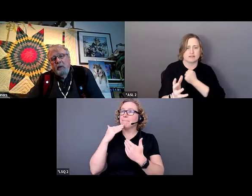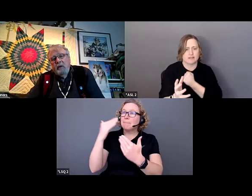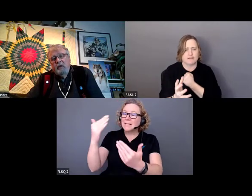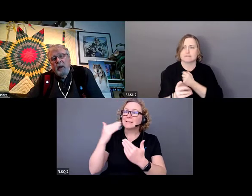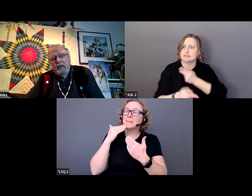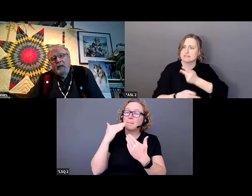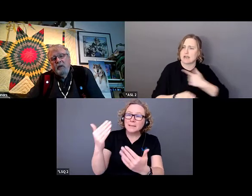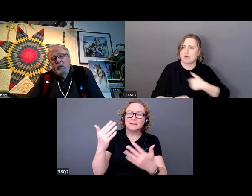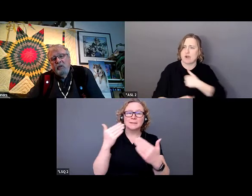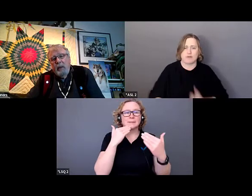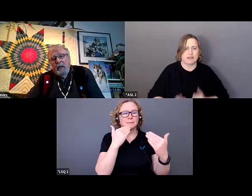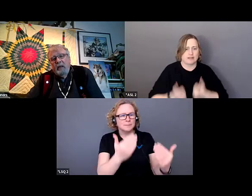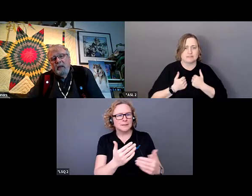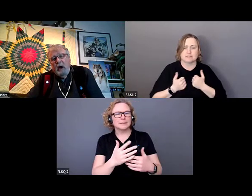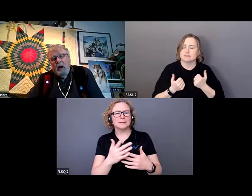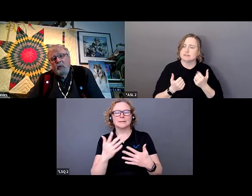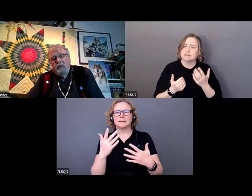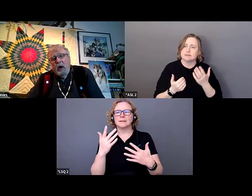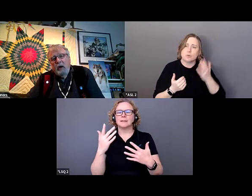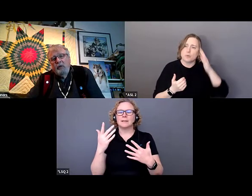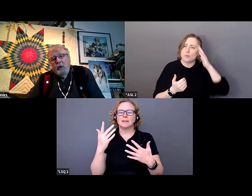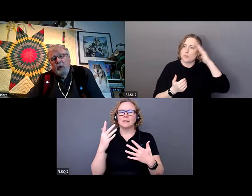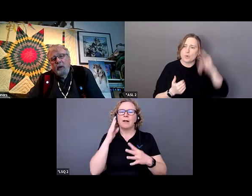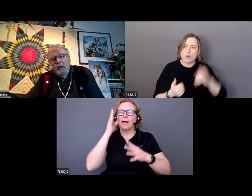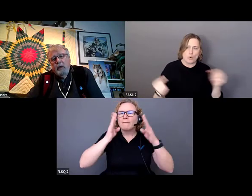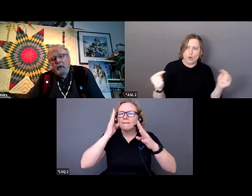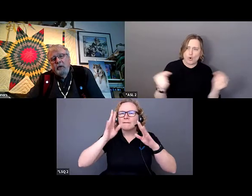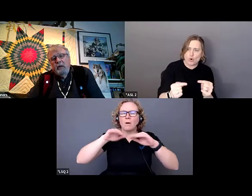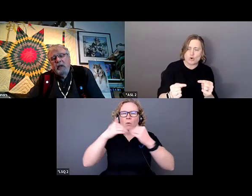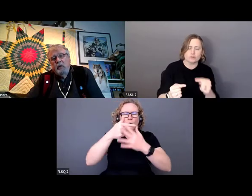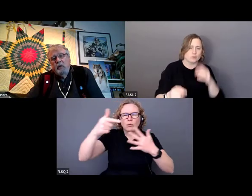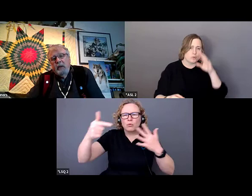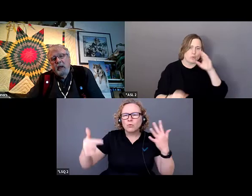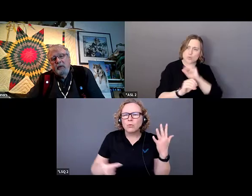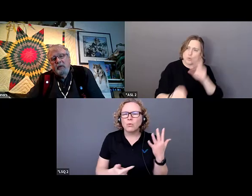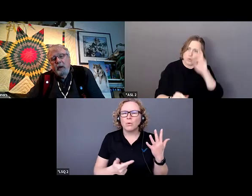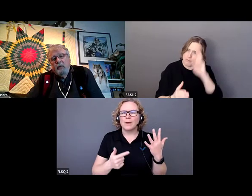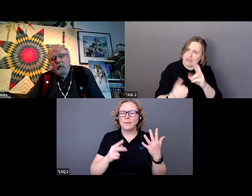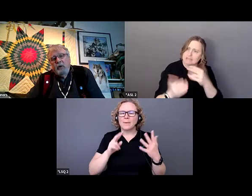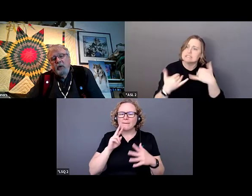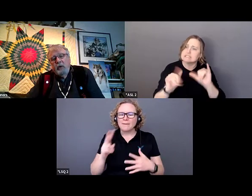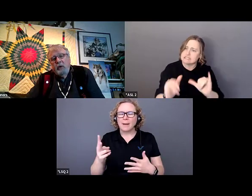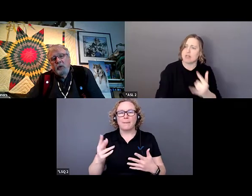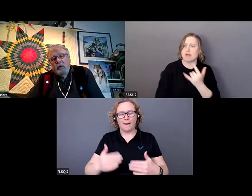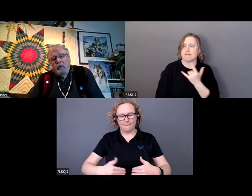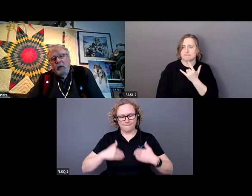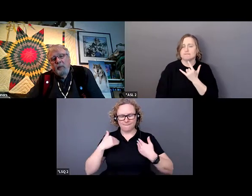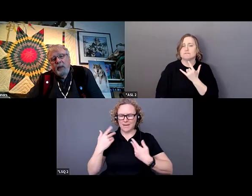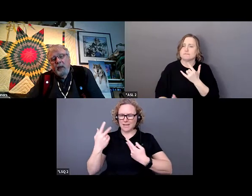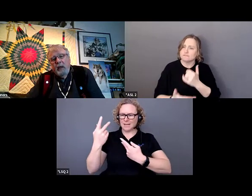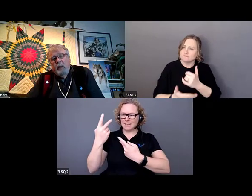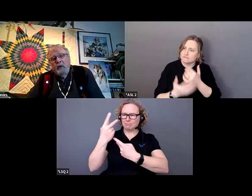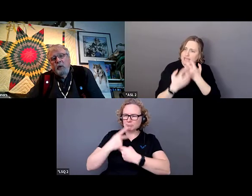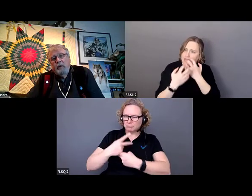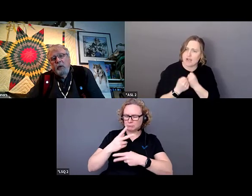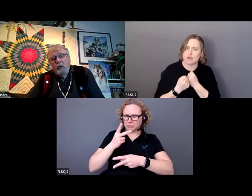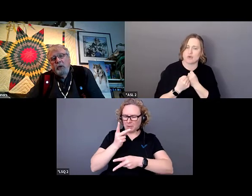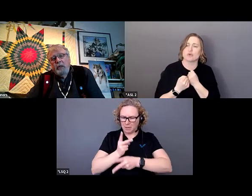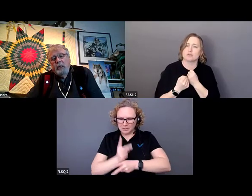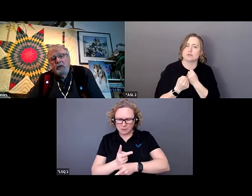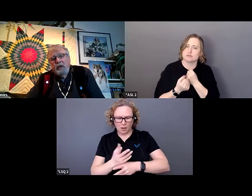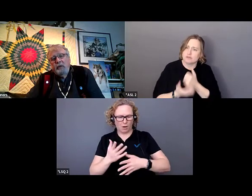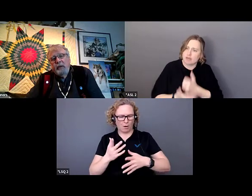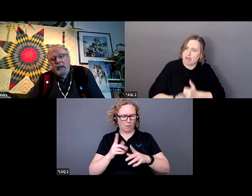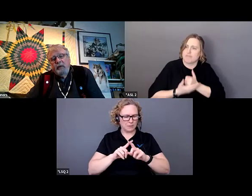lives. Despite the disrespect and the harm we've caused her, she continues to love us, care for us, and nurture us. And by doing so,